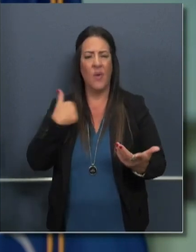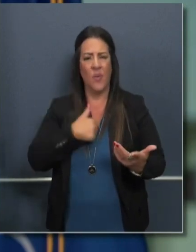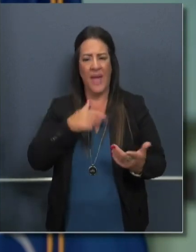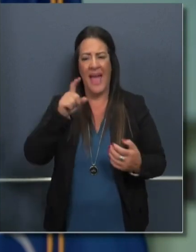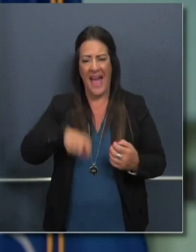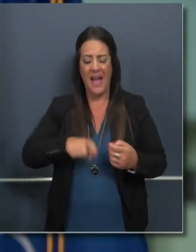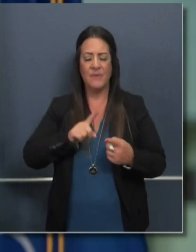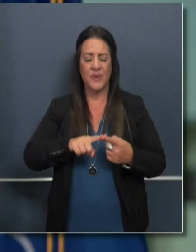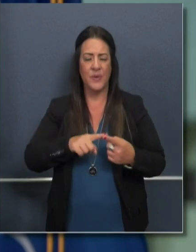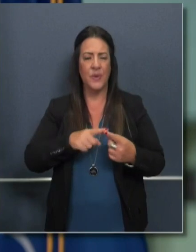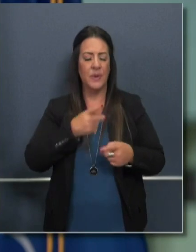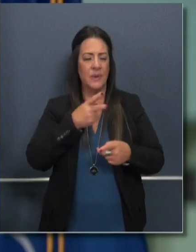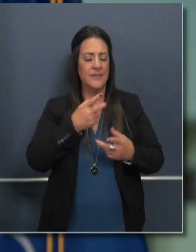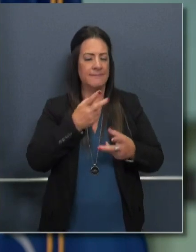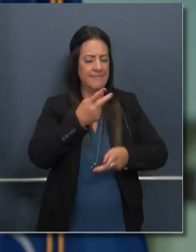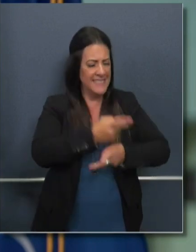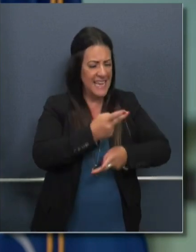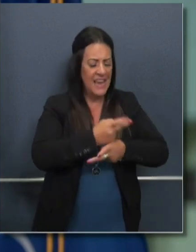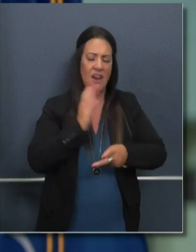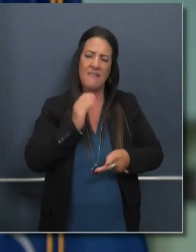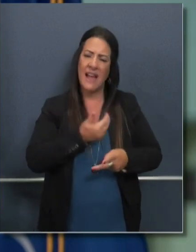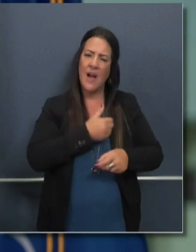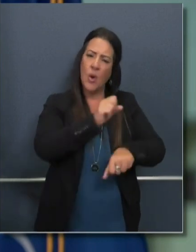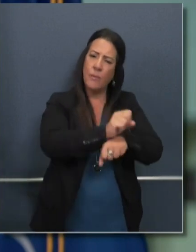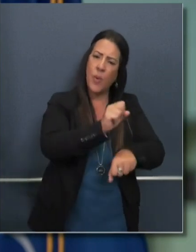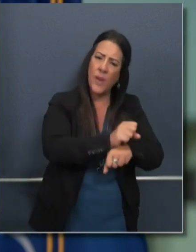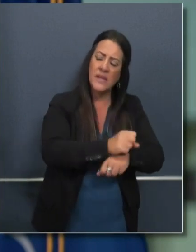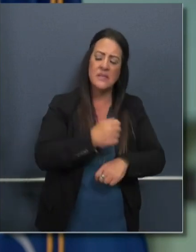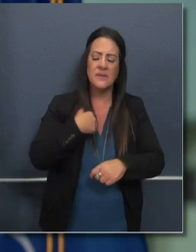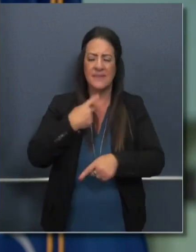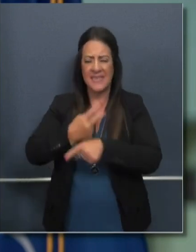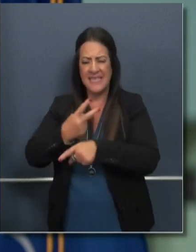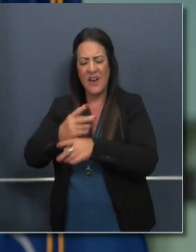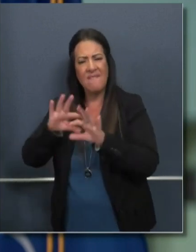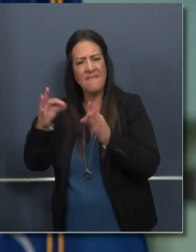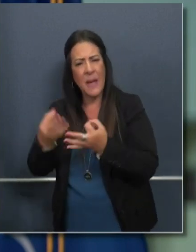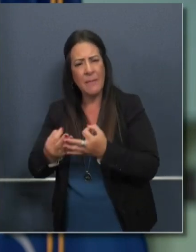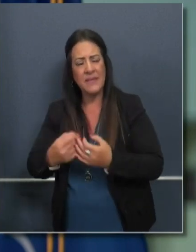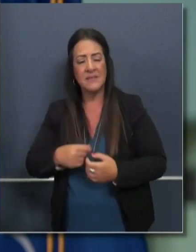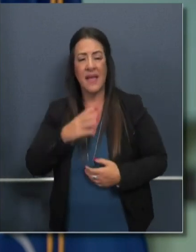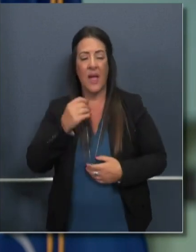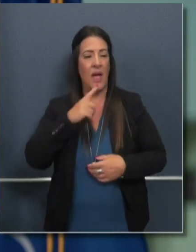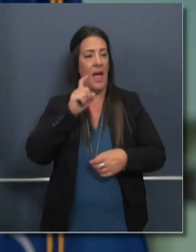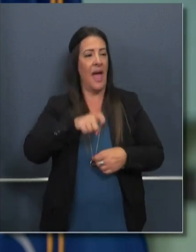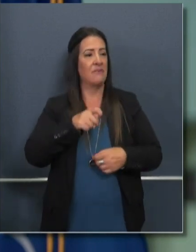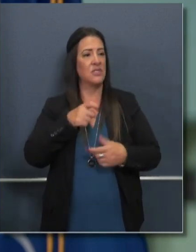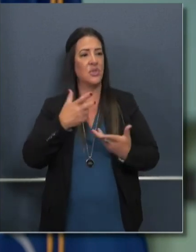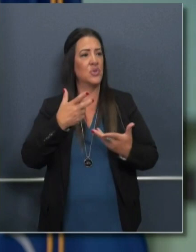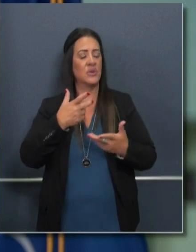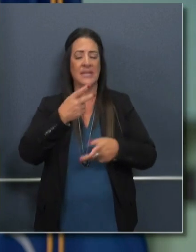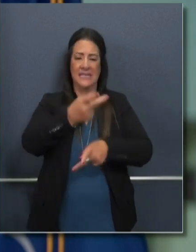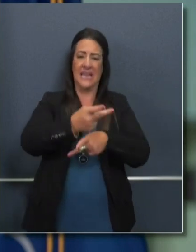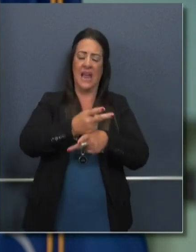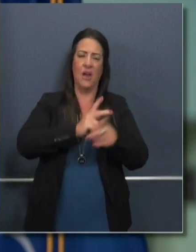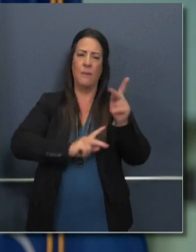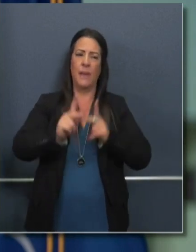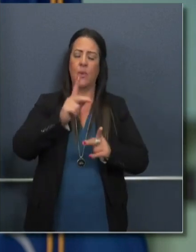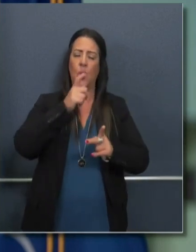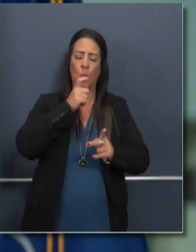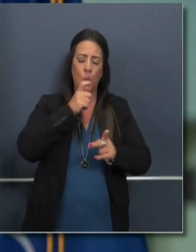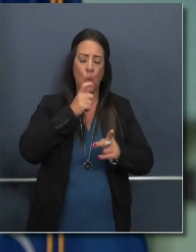our workforce, caring for families, caring for caregivers. And so often is the